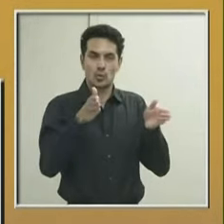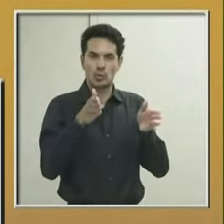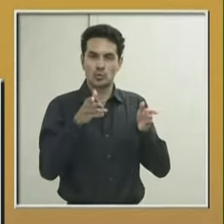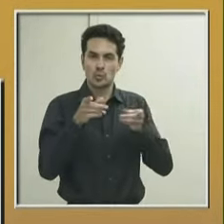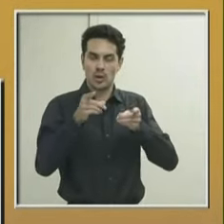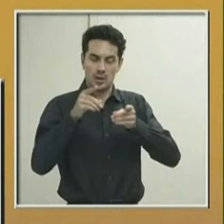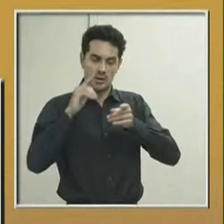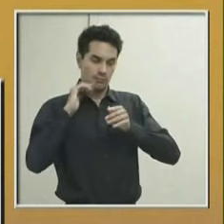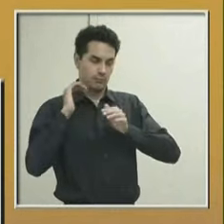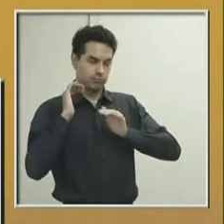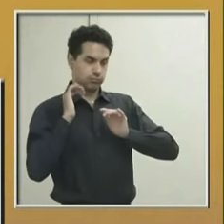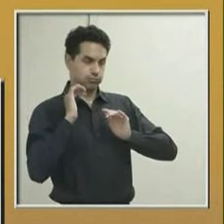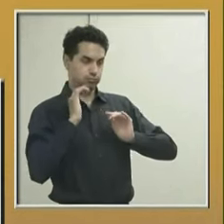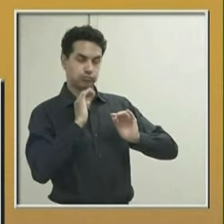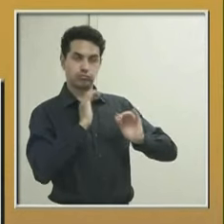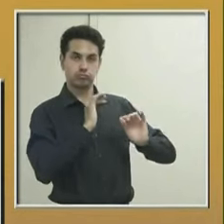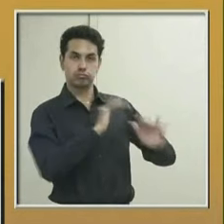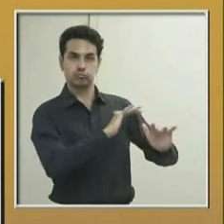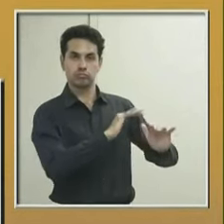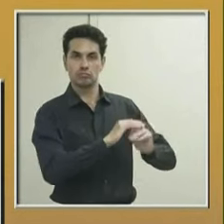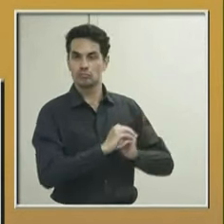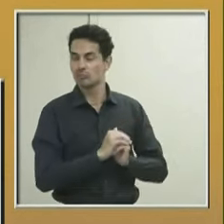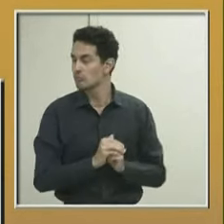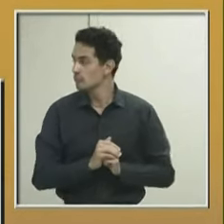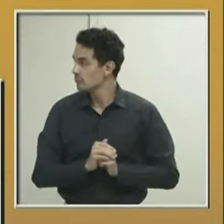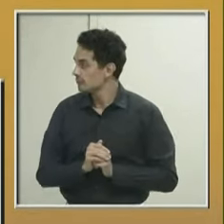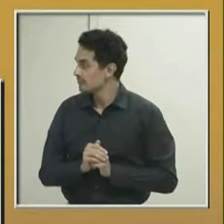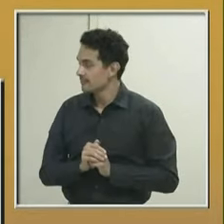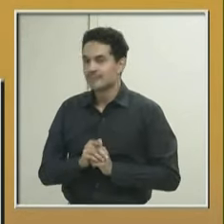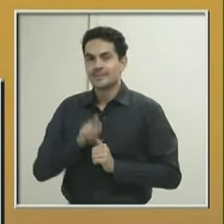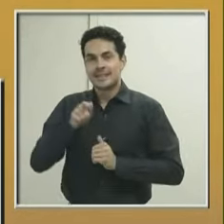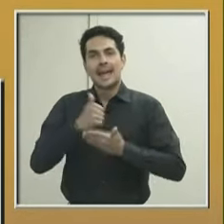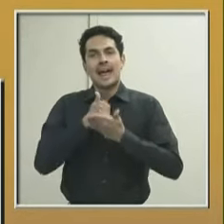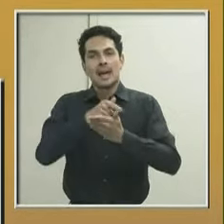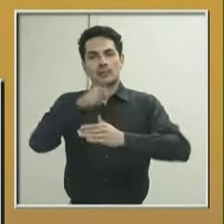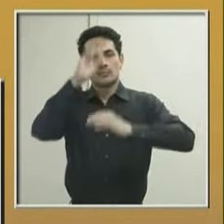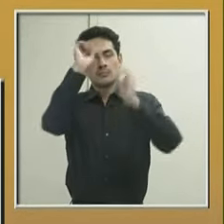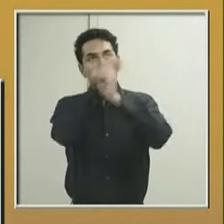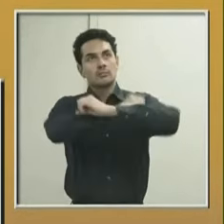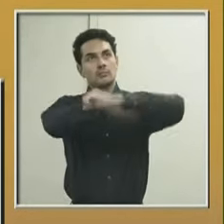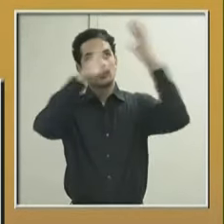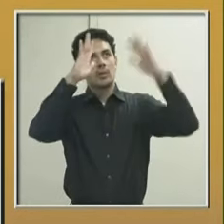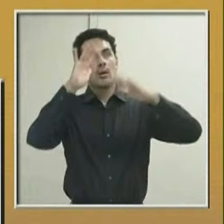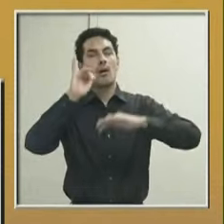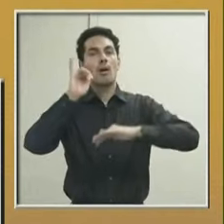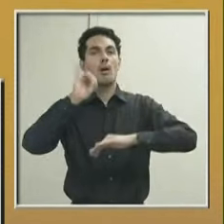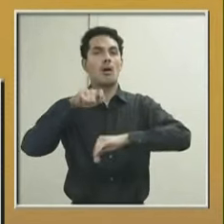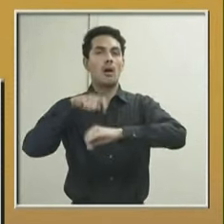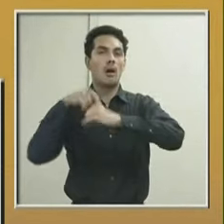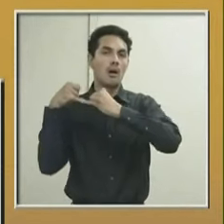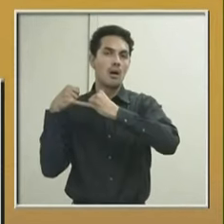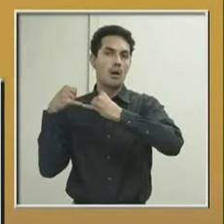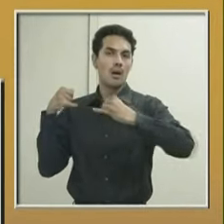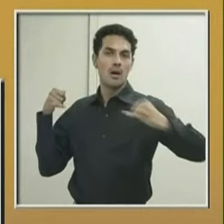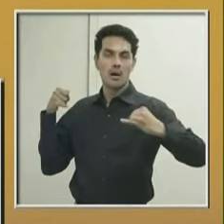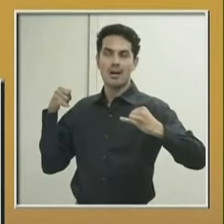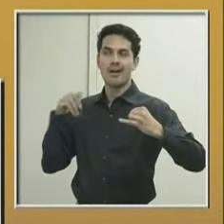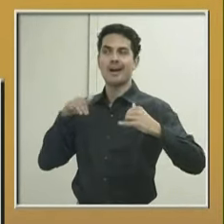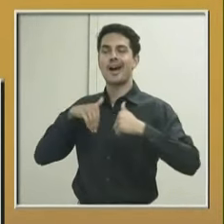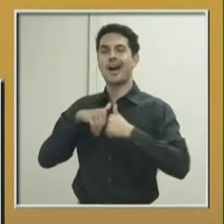which it took. And this paints the picture and essentially the baseline of how that fire moved through the